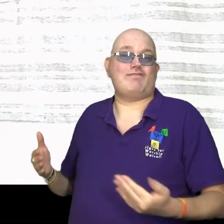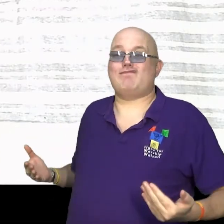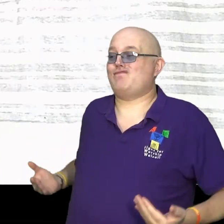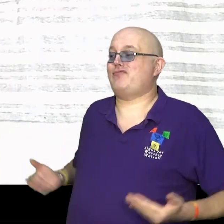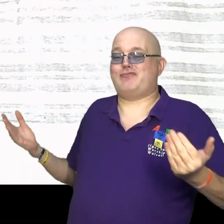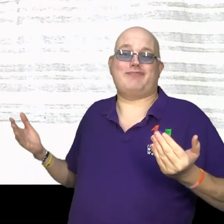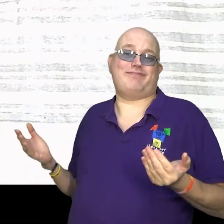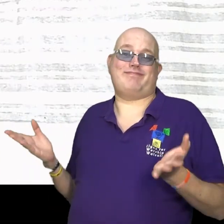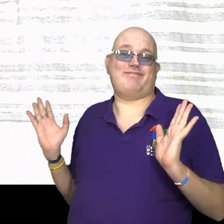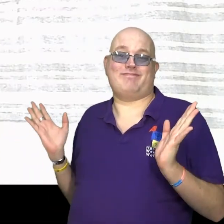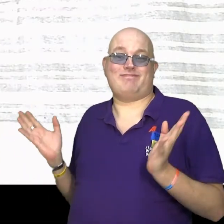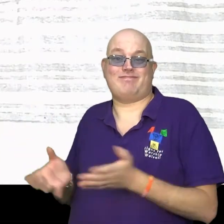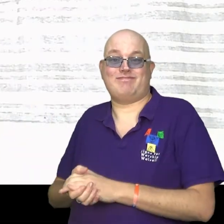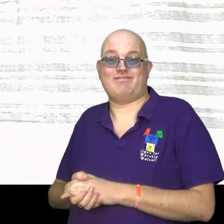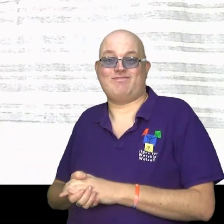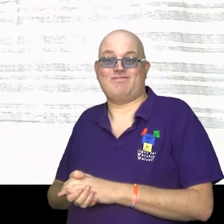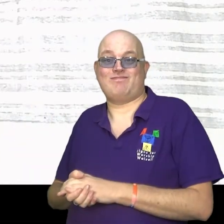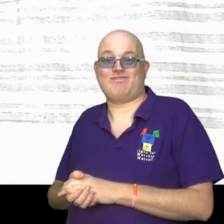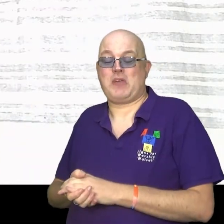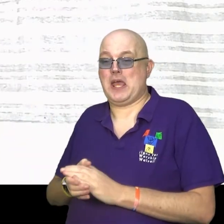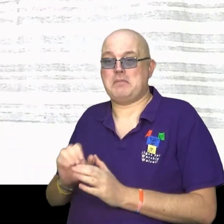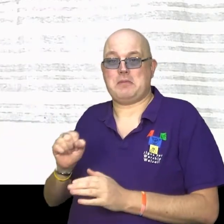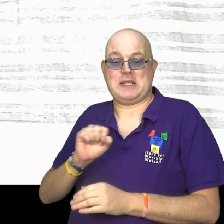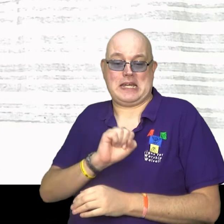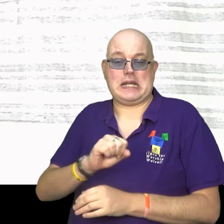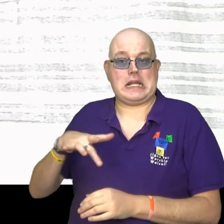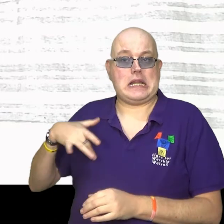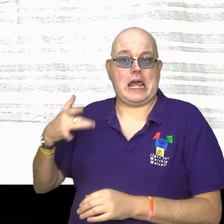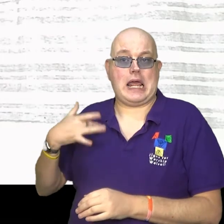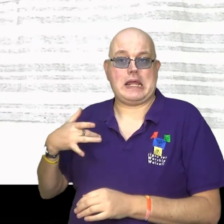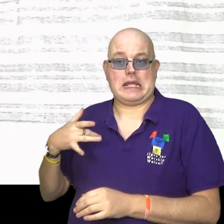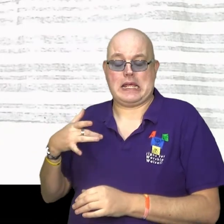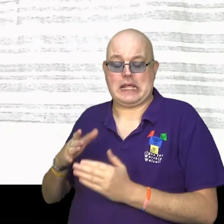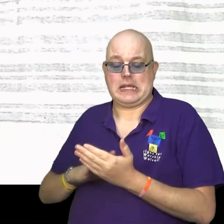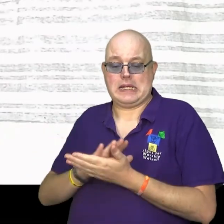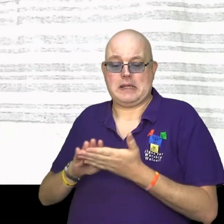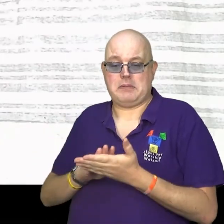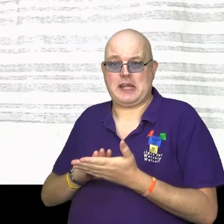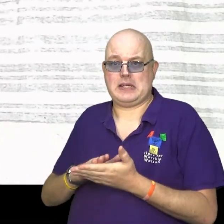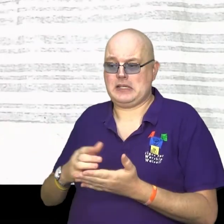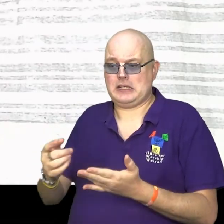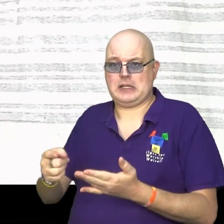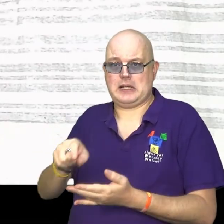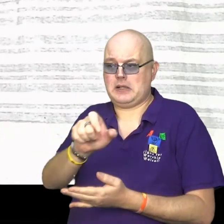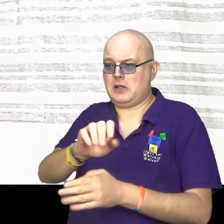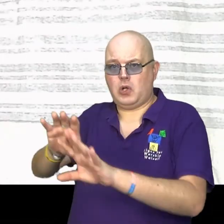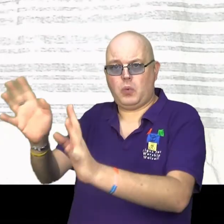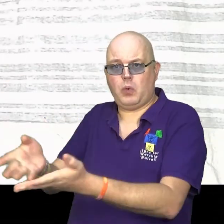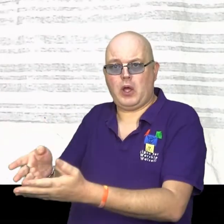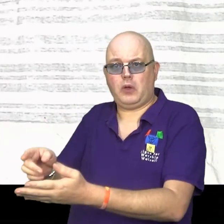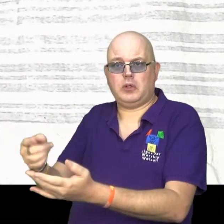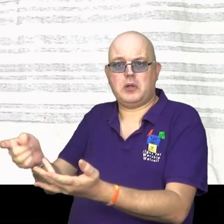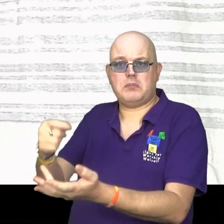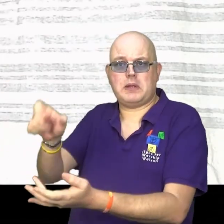didn't care what was going on around him. Perhaps the events of his life had blinded him to the needs of the